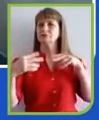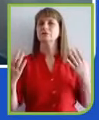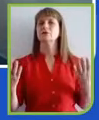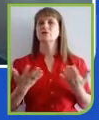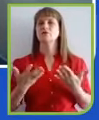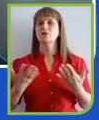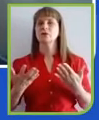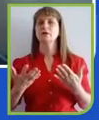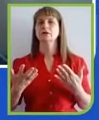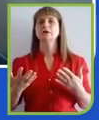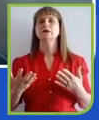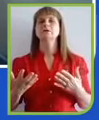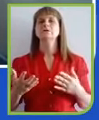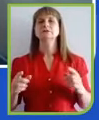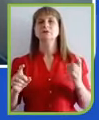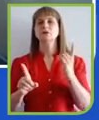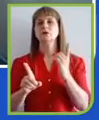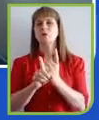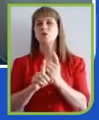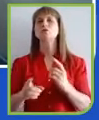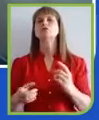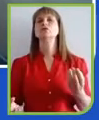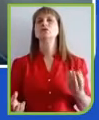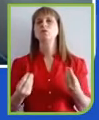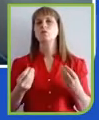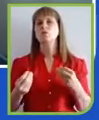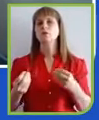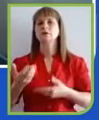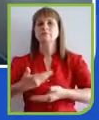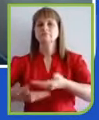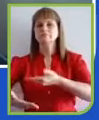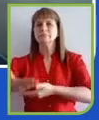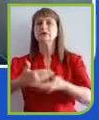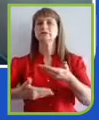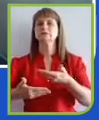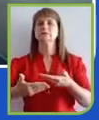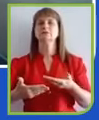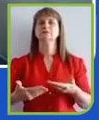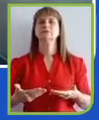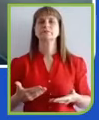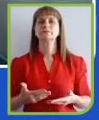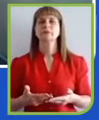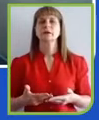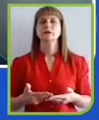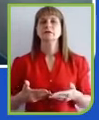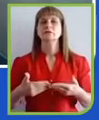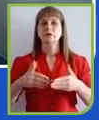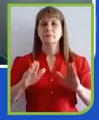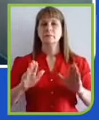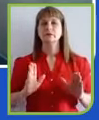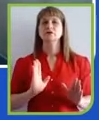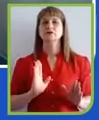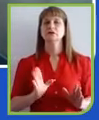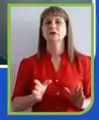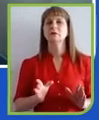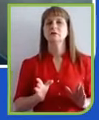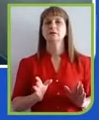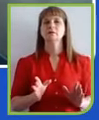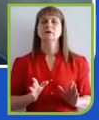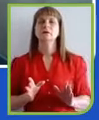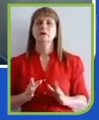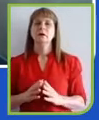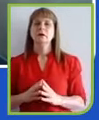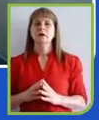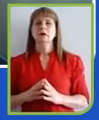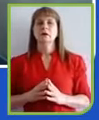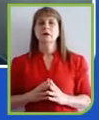in interaction. I wanted to here, so, to not lose our time, to open the